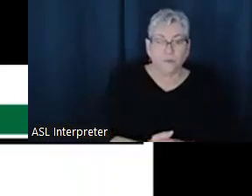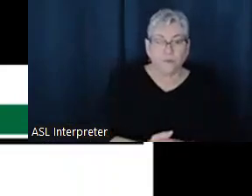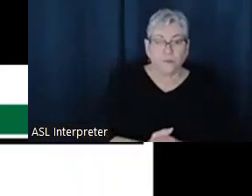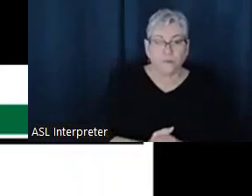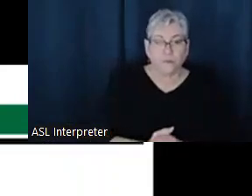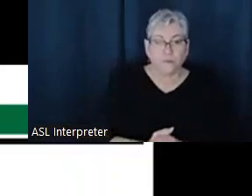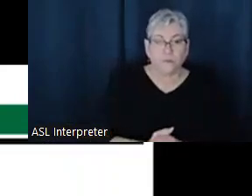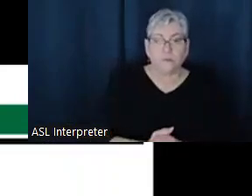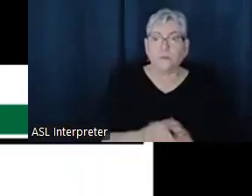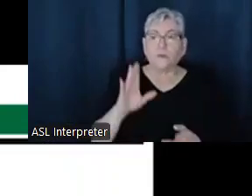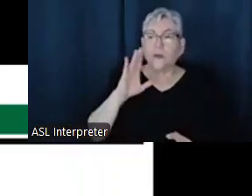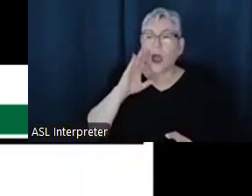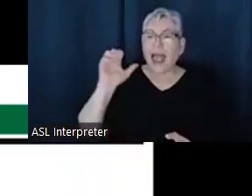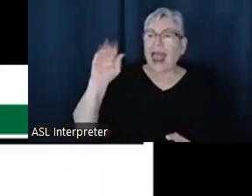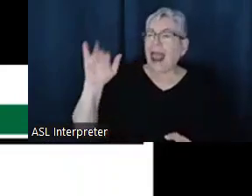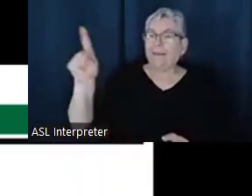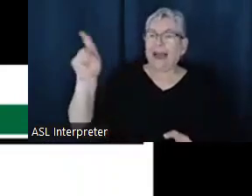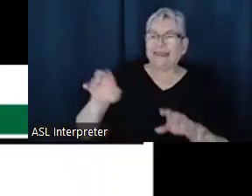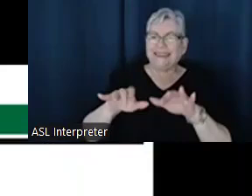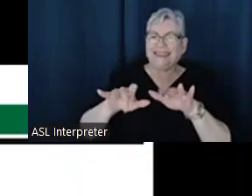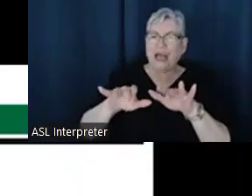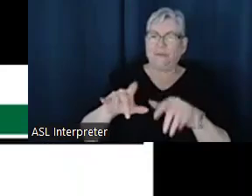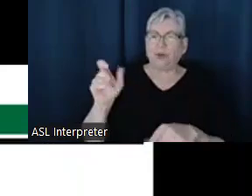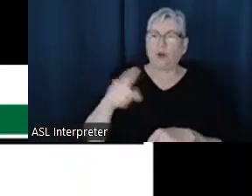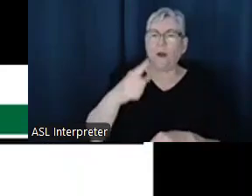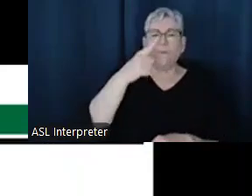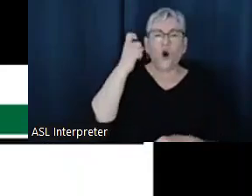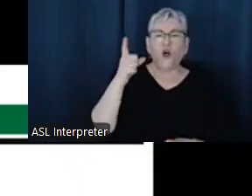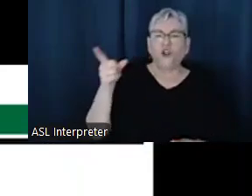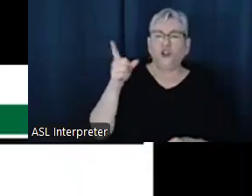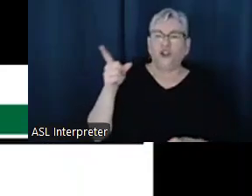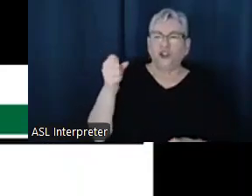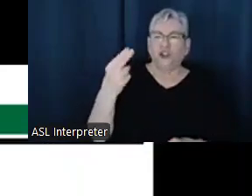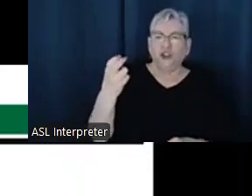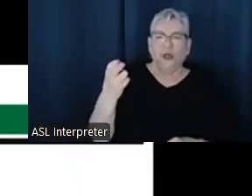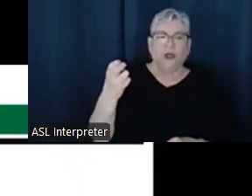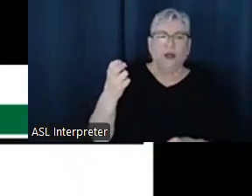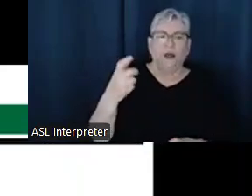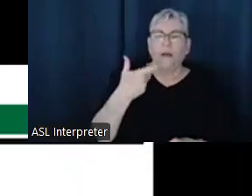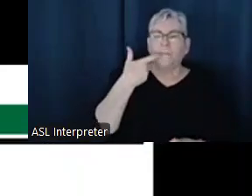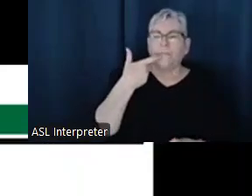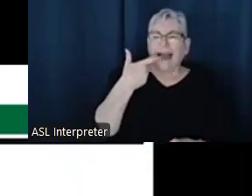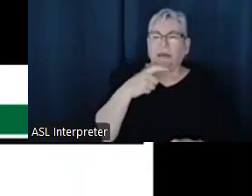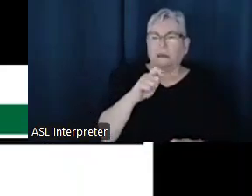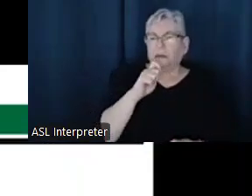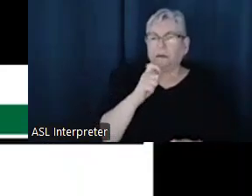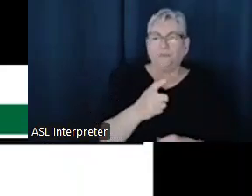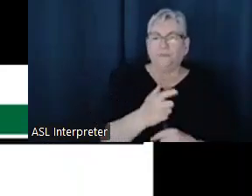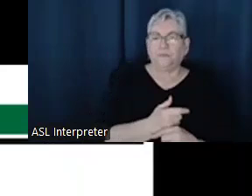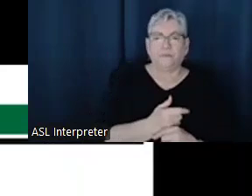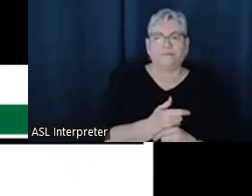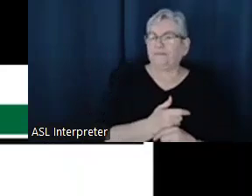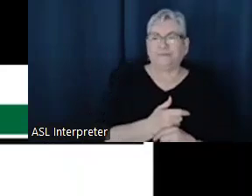Amy also has to type in her questions because she's her mic is not working. No